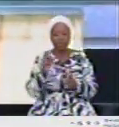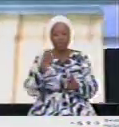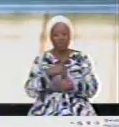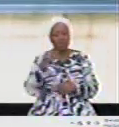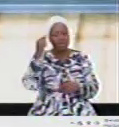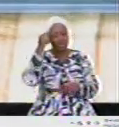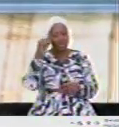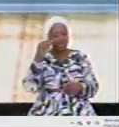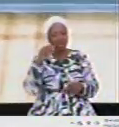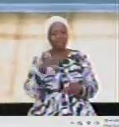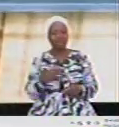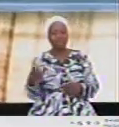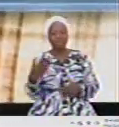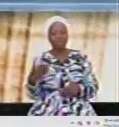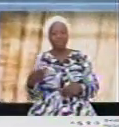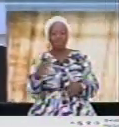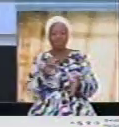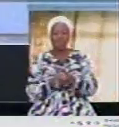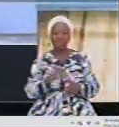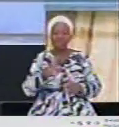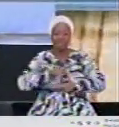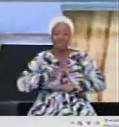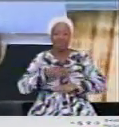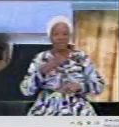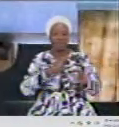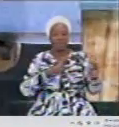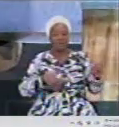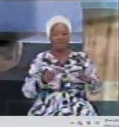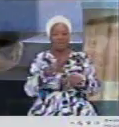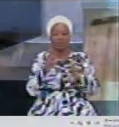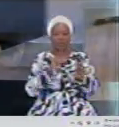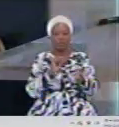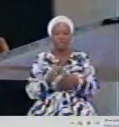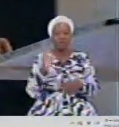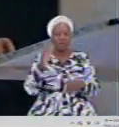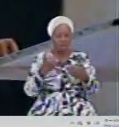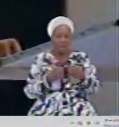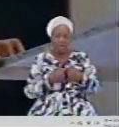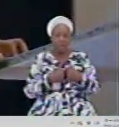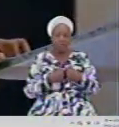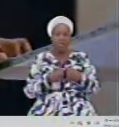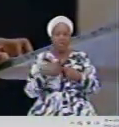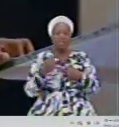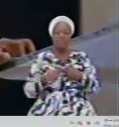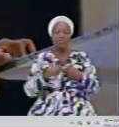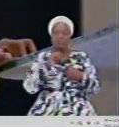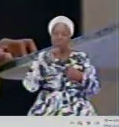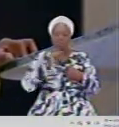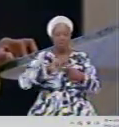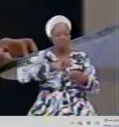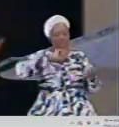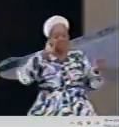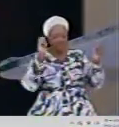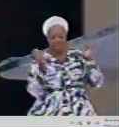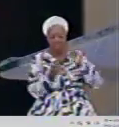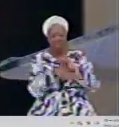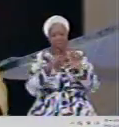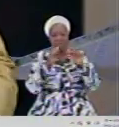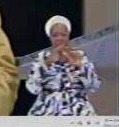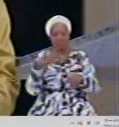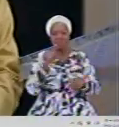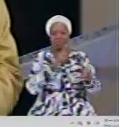that please the Lord. Those are the people that will have the irreversible blessings of